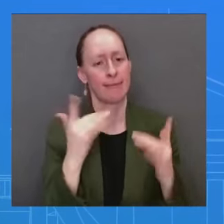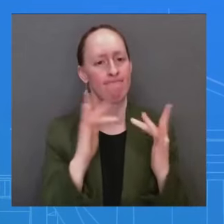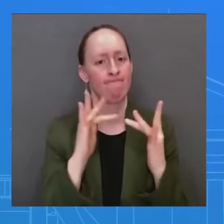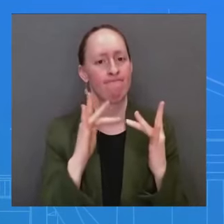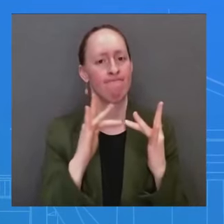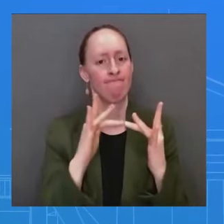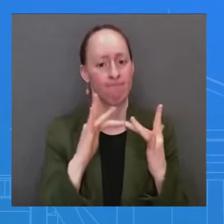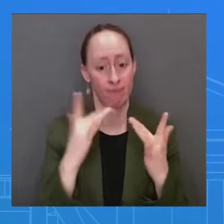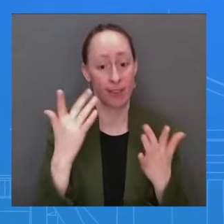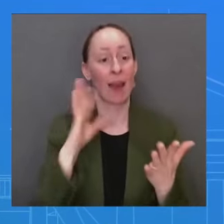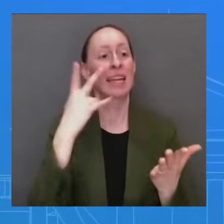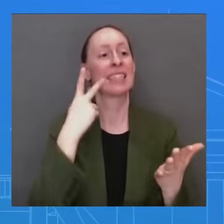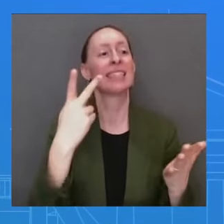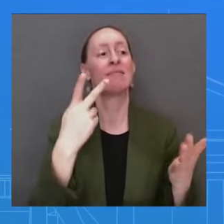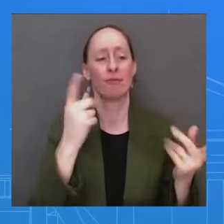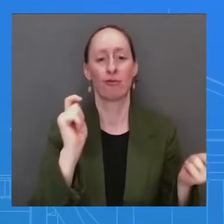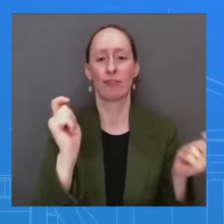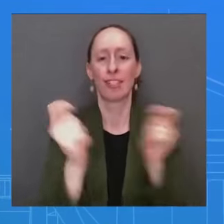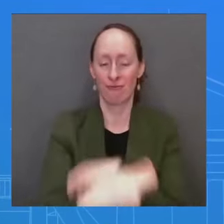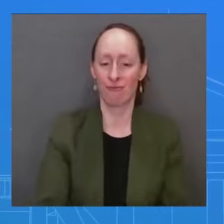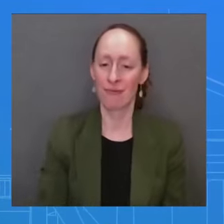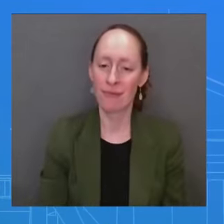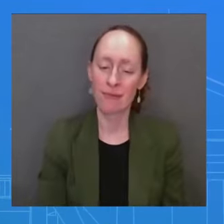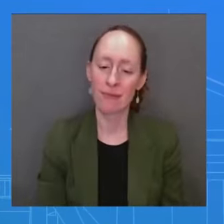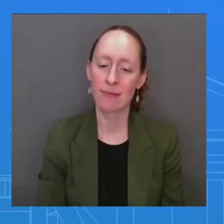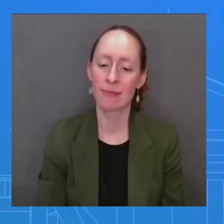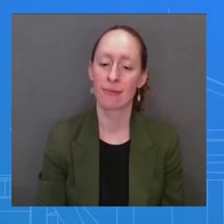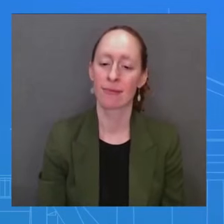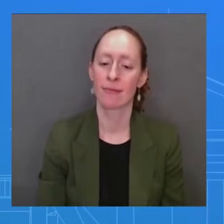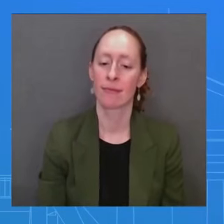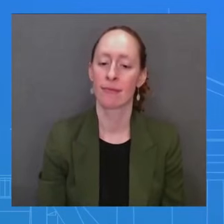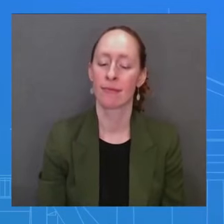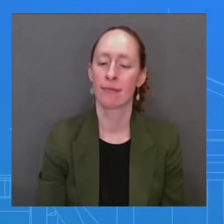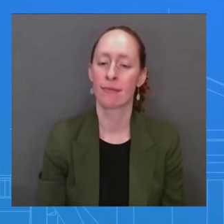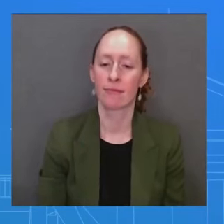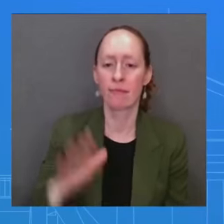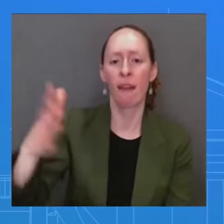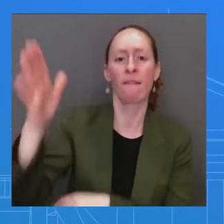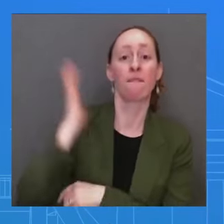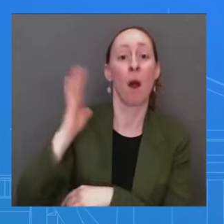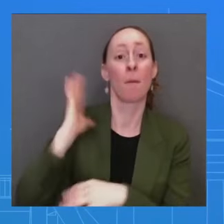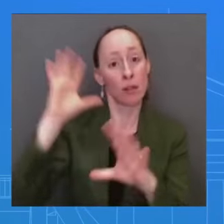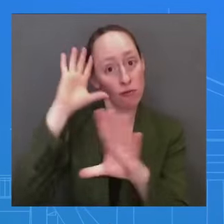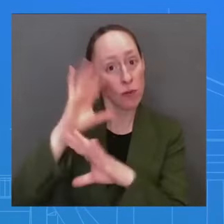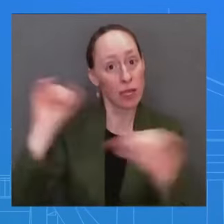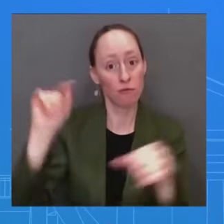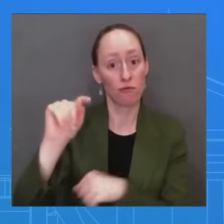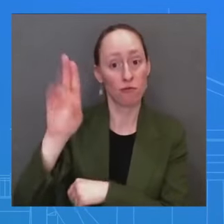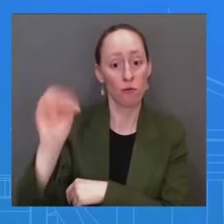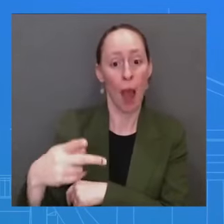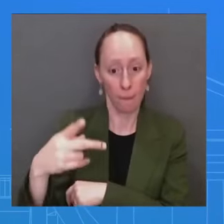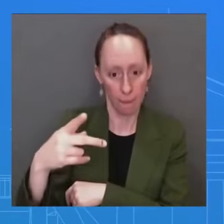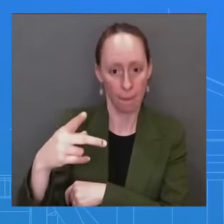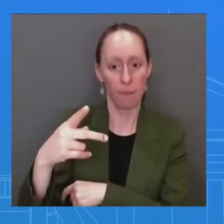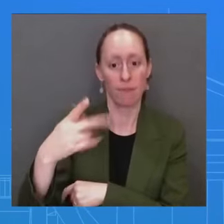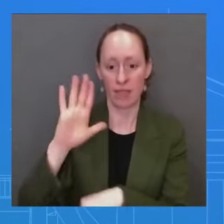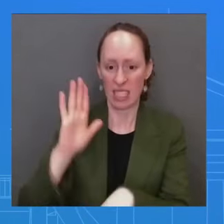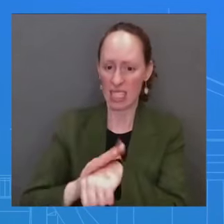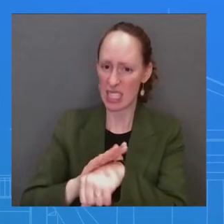questions. First, the former president, President Trump, yesterday warned that there would be bedlam in